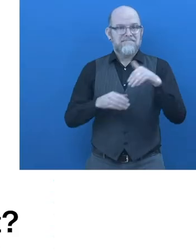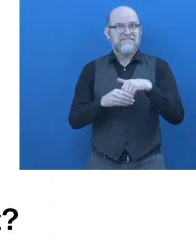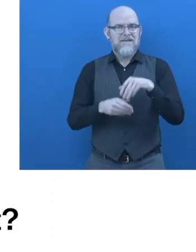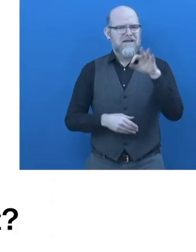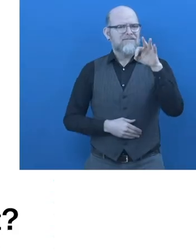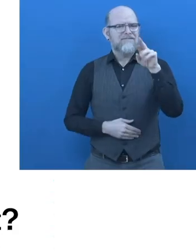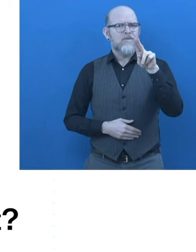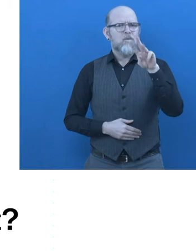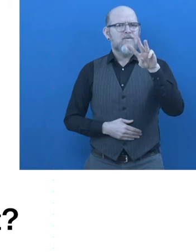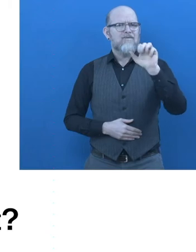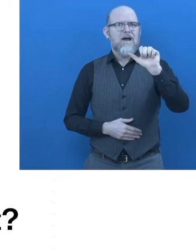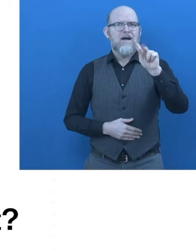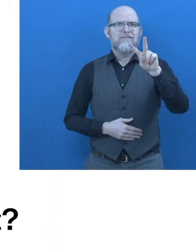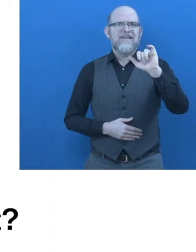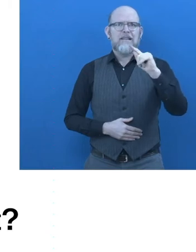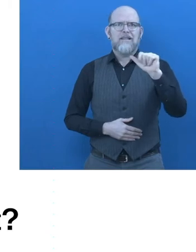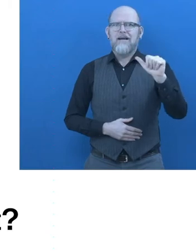What is FUWAVITA about?